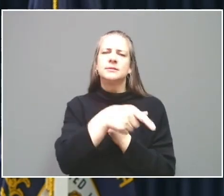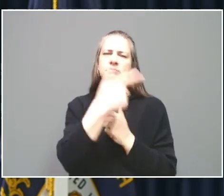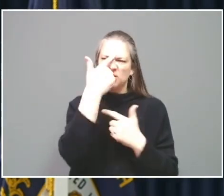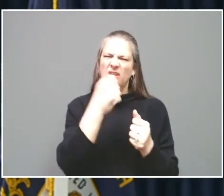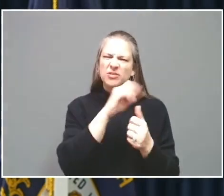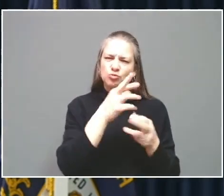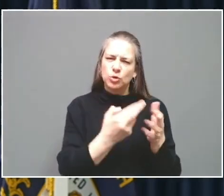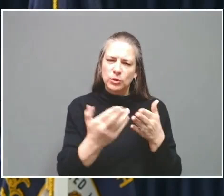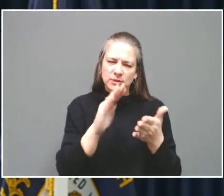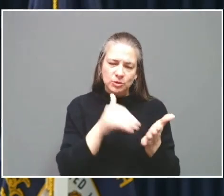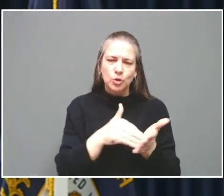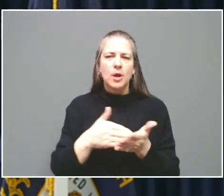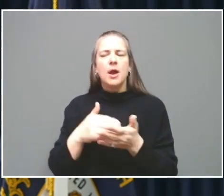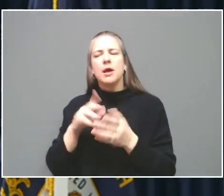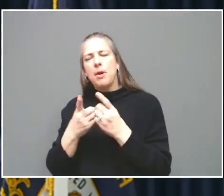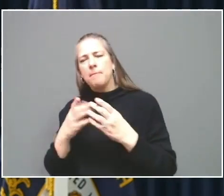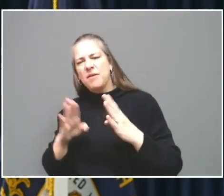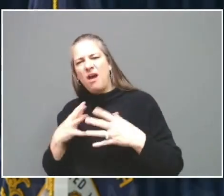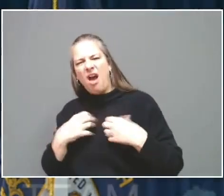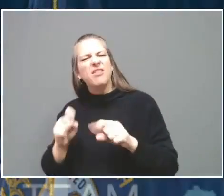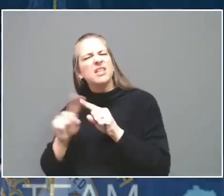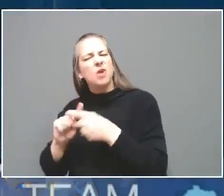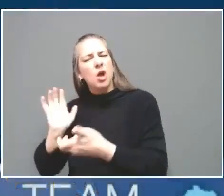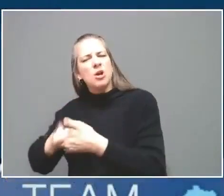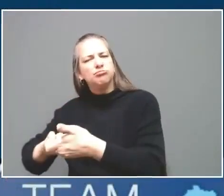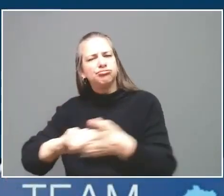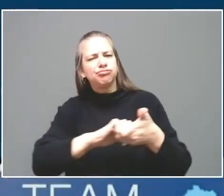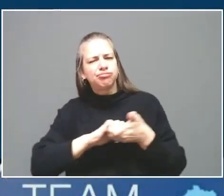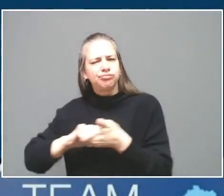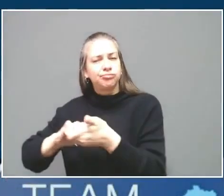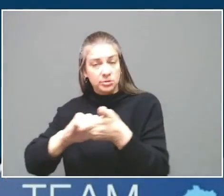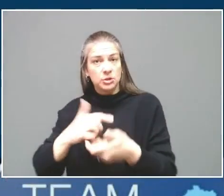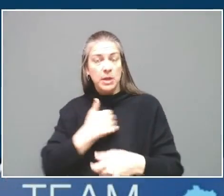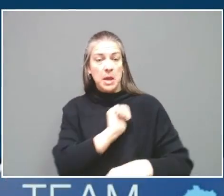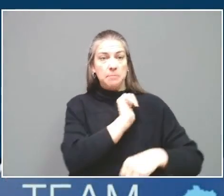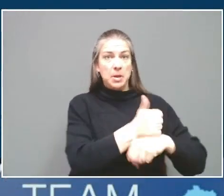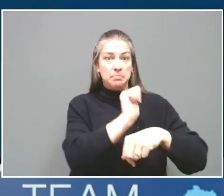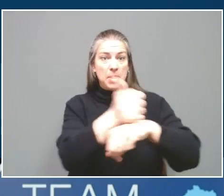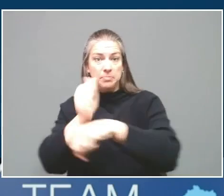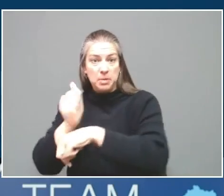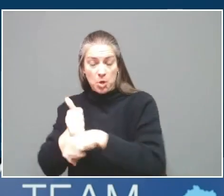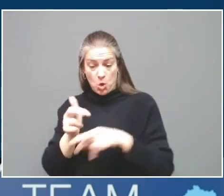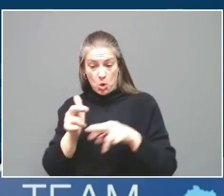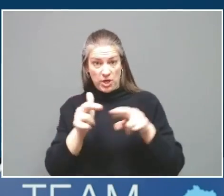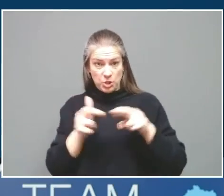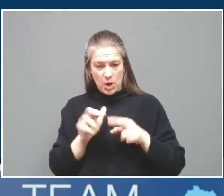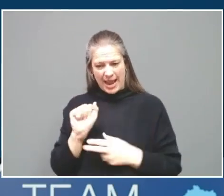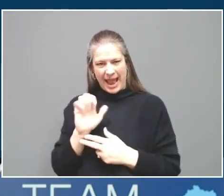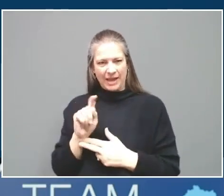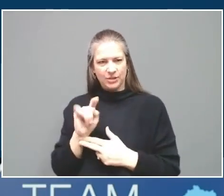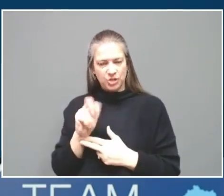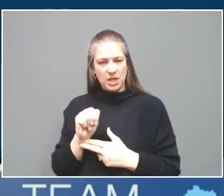Behavioral Health. And together we launched 10 regional action summits across Kentucky to hear directly from our